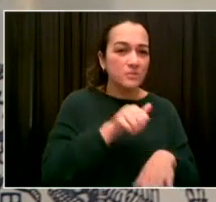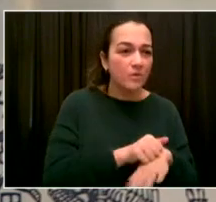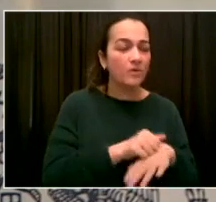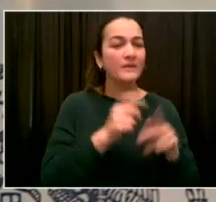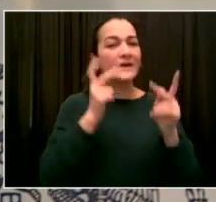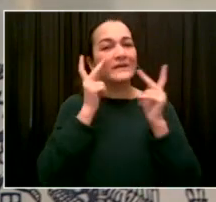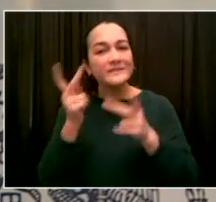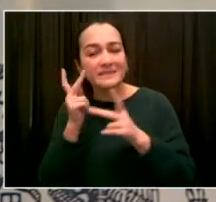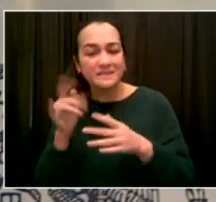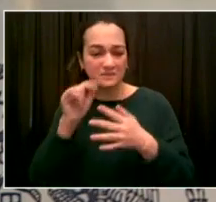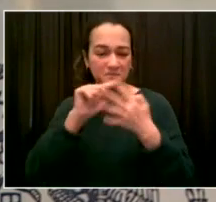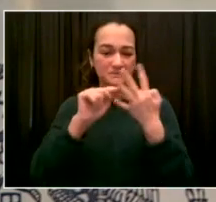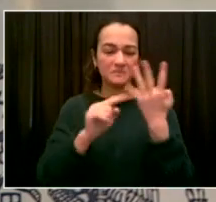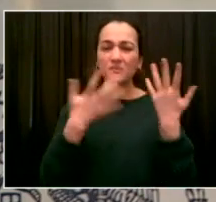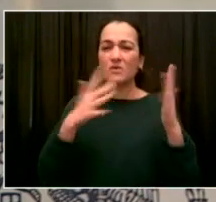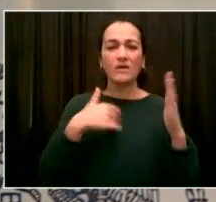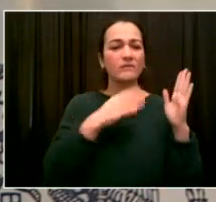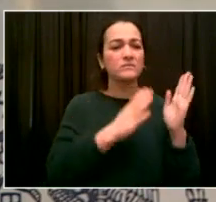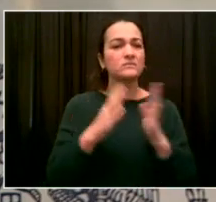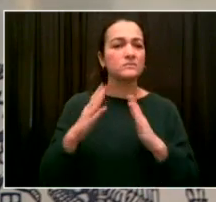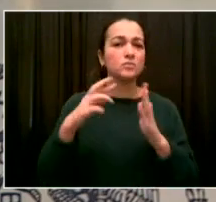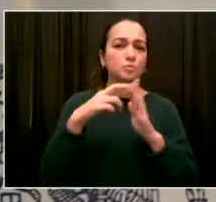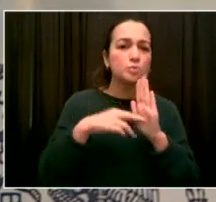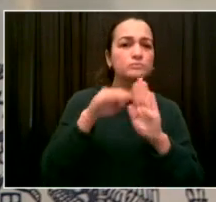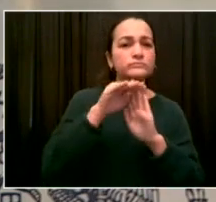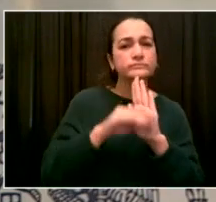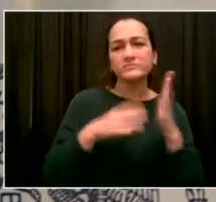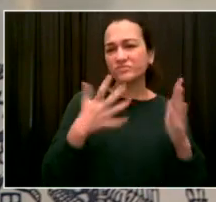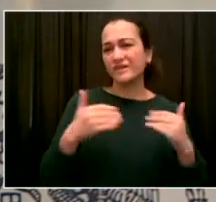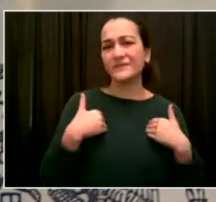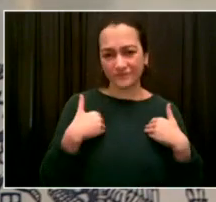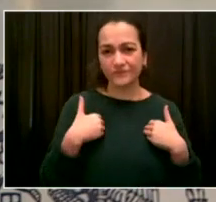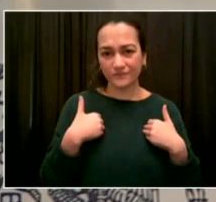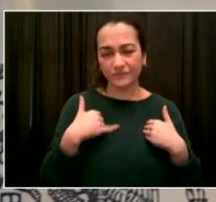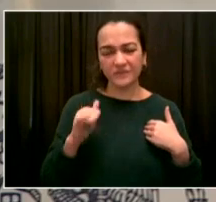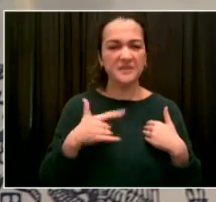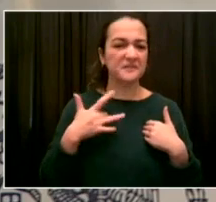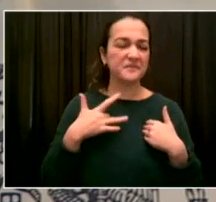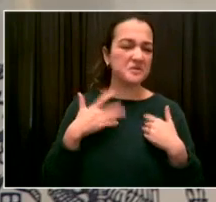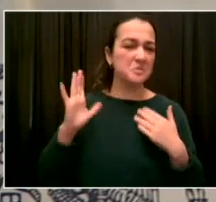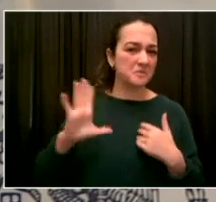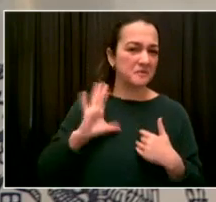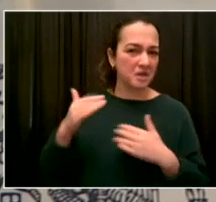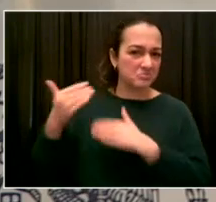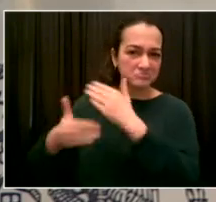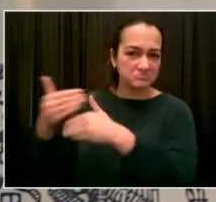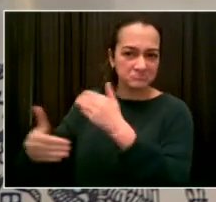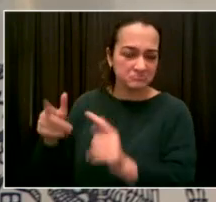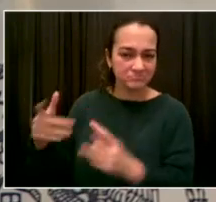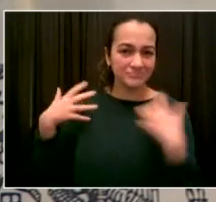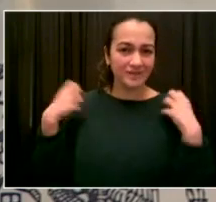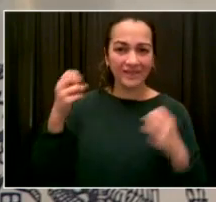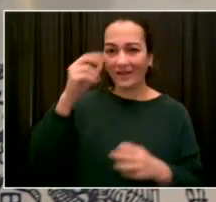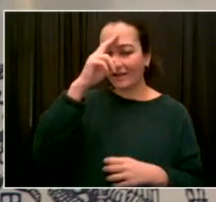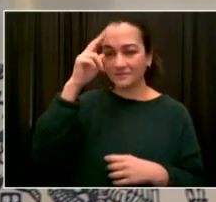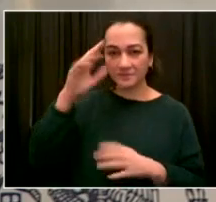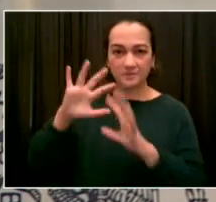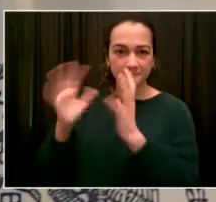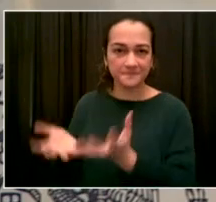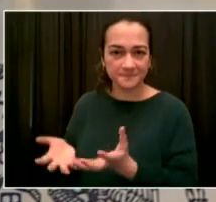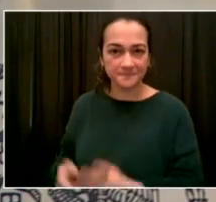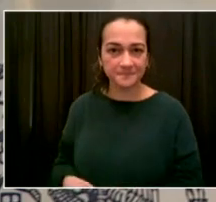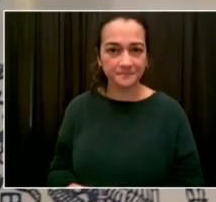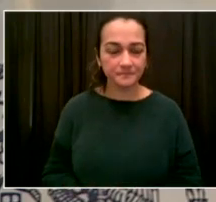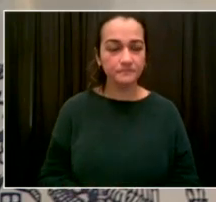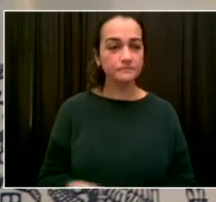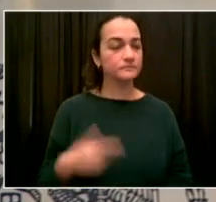is a day coming, and it's actually hopefully not too long. If we get enough people vaccinated, if we do the right thing, get enough people with boosters, the day is